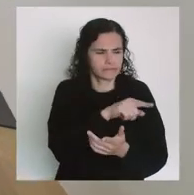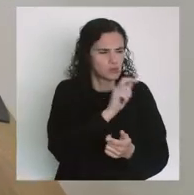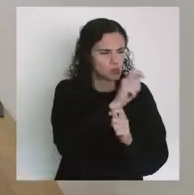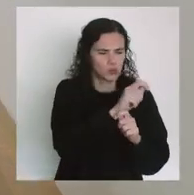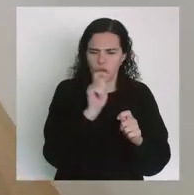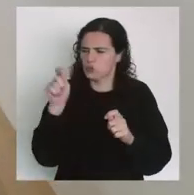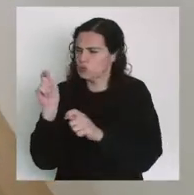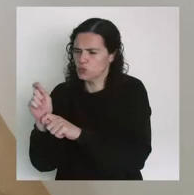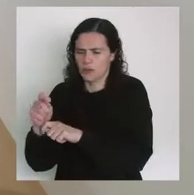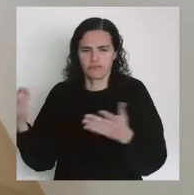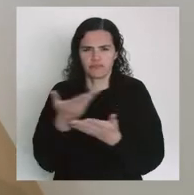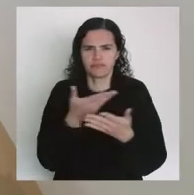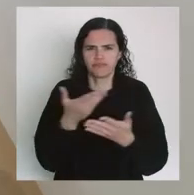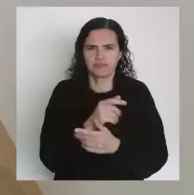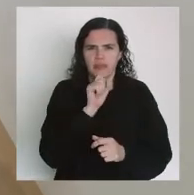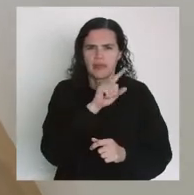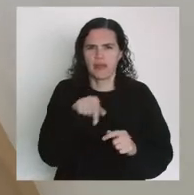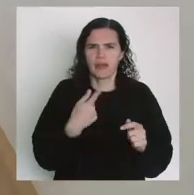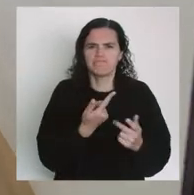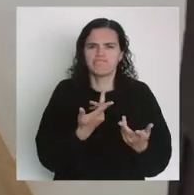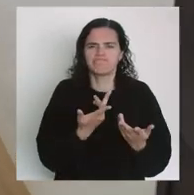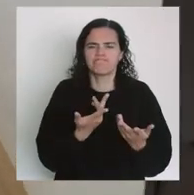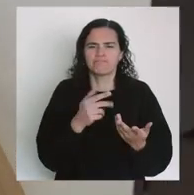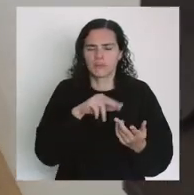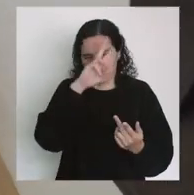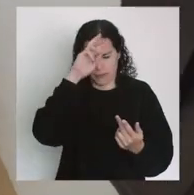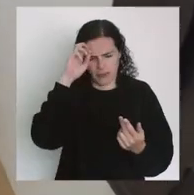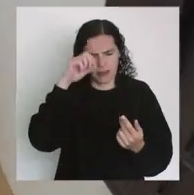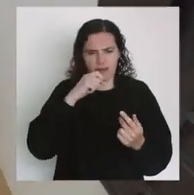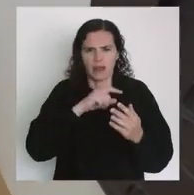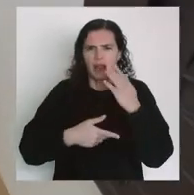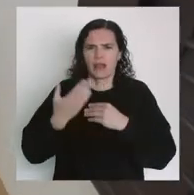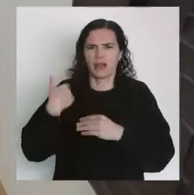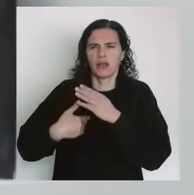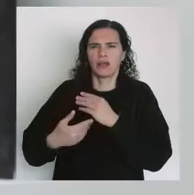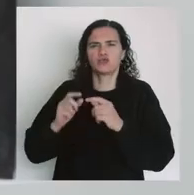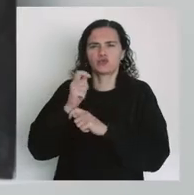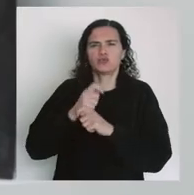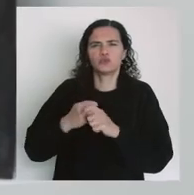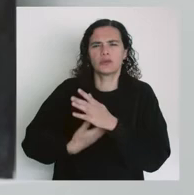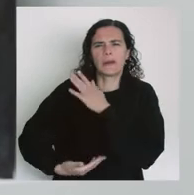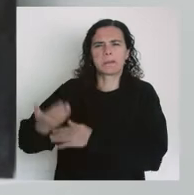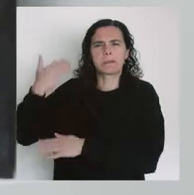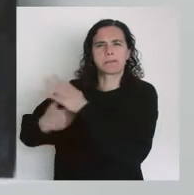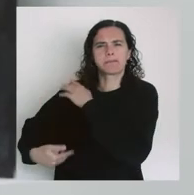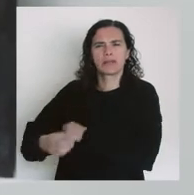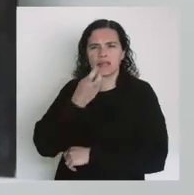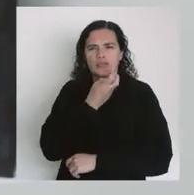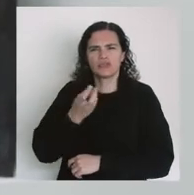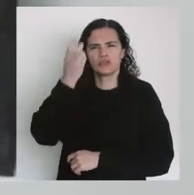you can have a Greek kouros with a Baroque sculpture, an